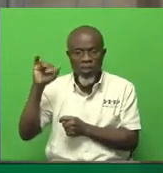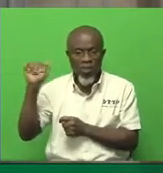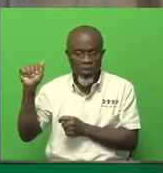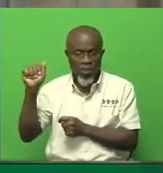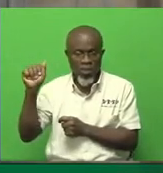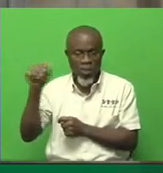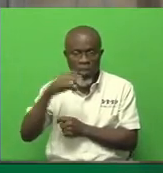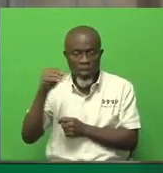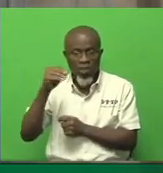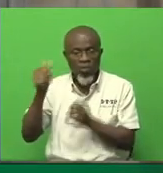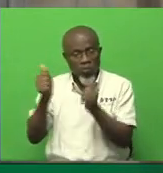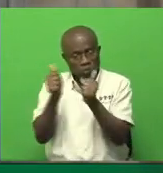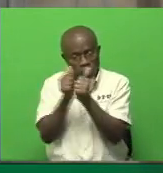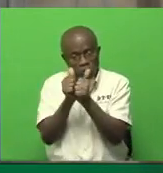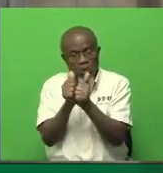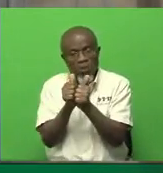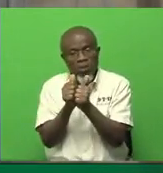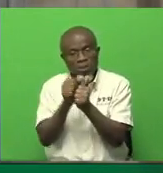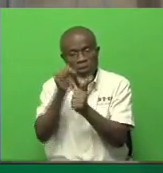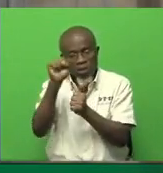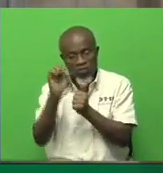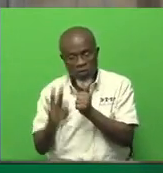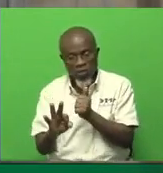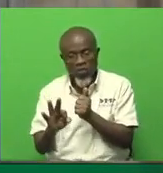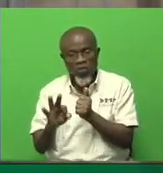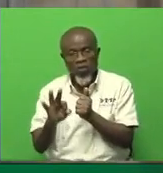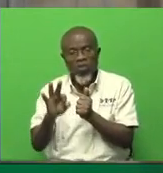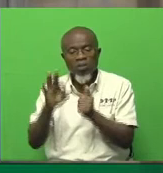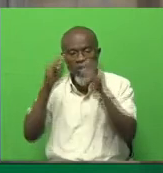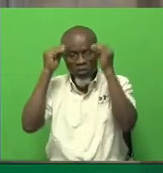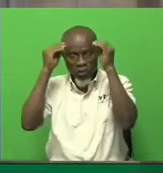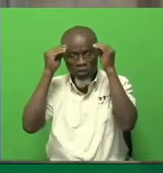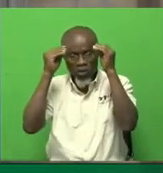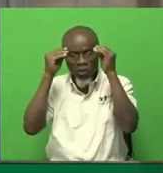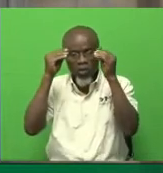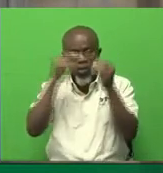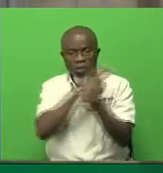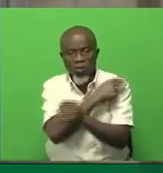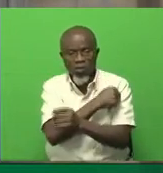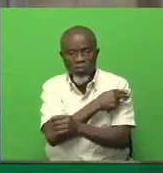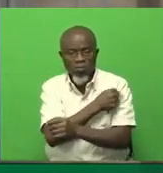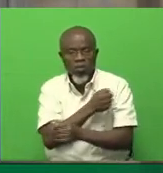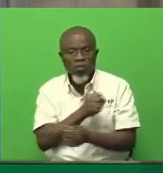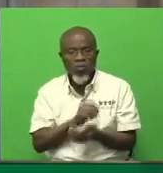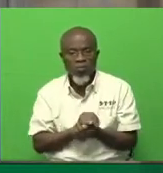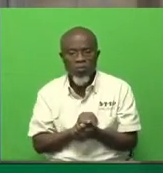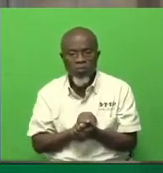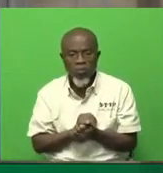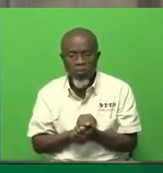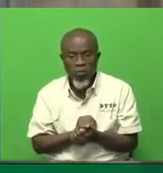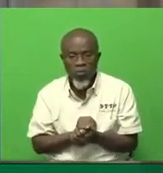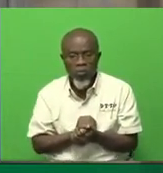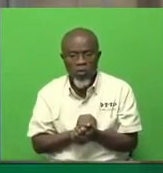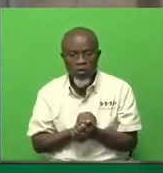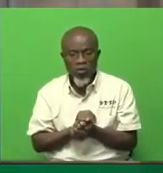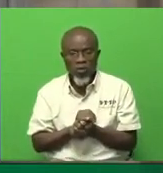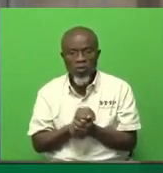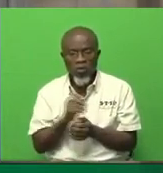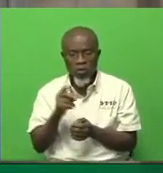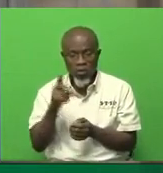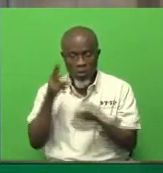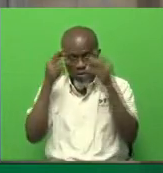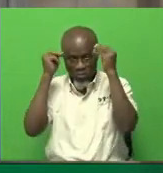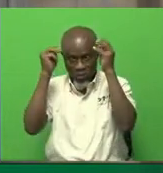in fact the then minister of Health Food Khan said he met no plans in place to build a new hospital in point 14